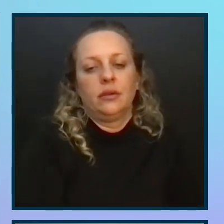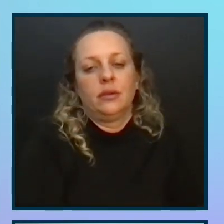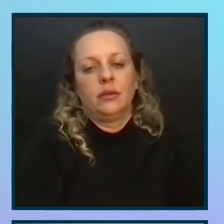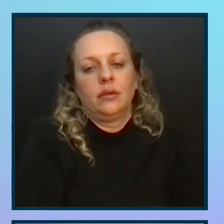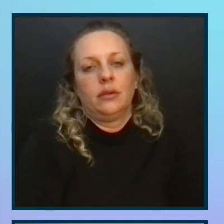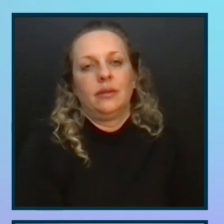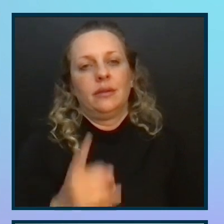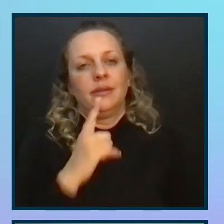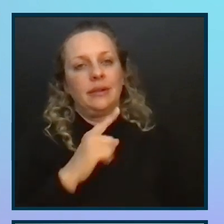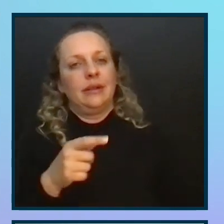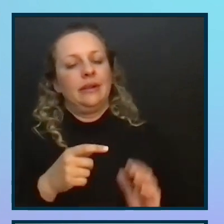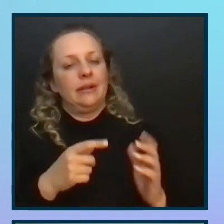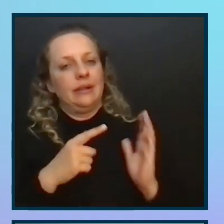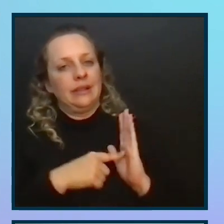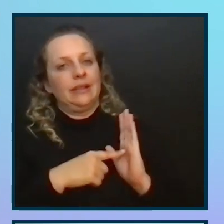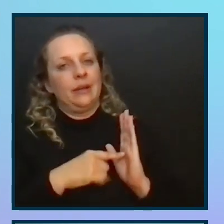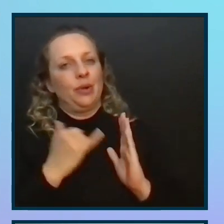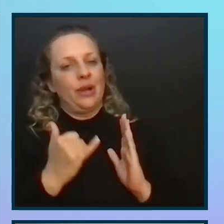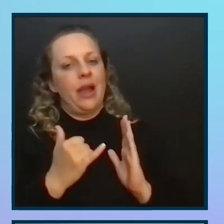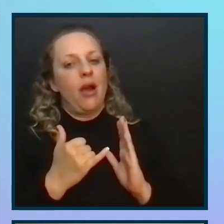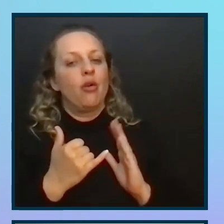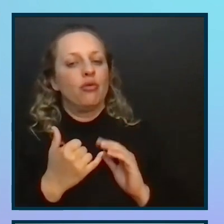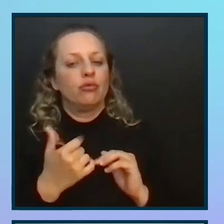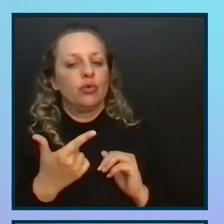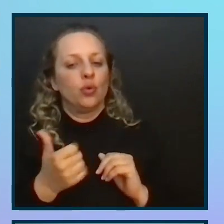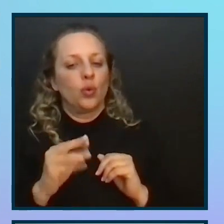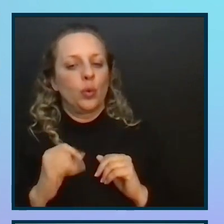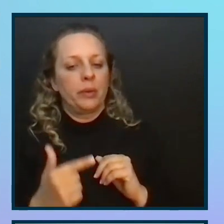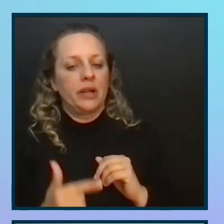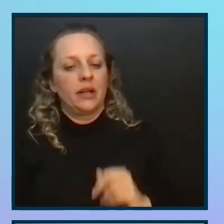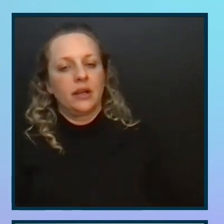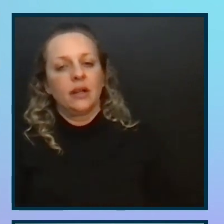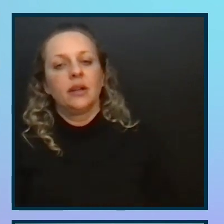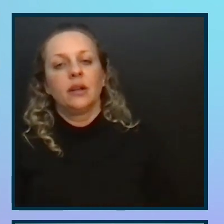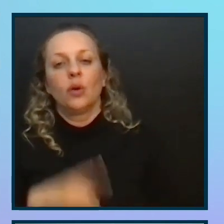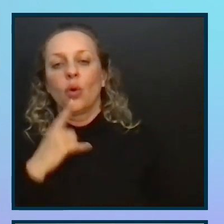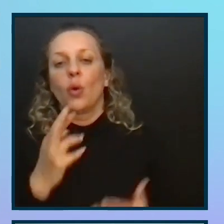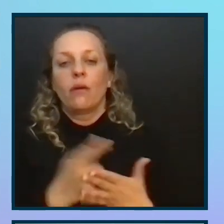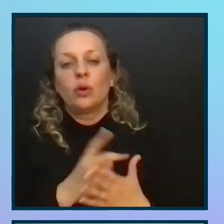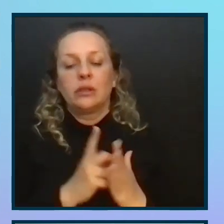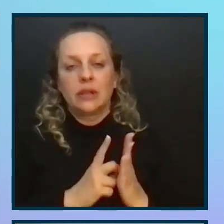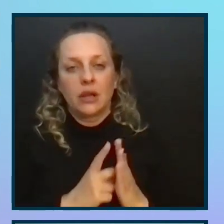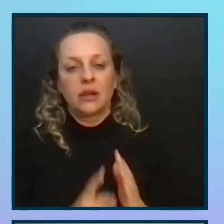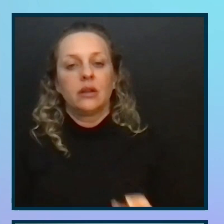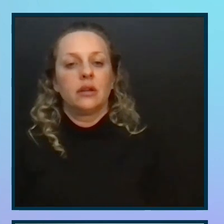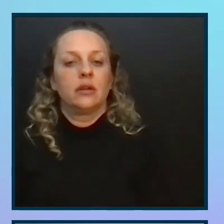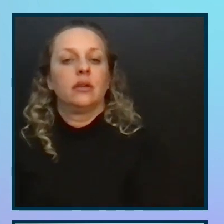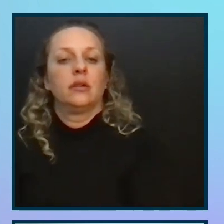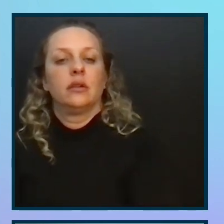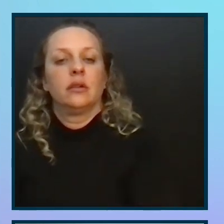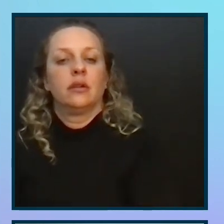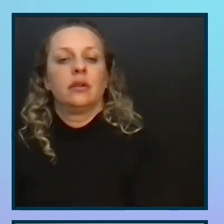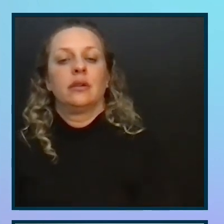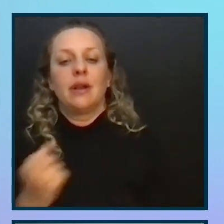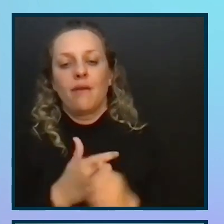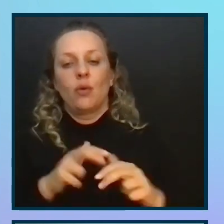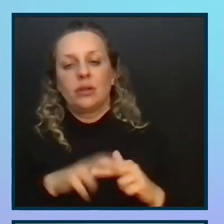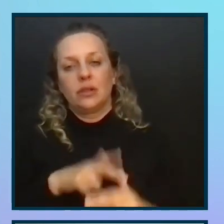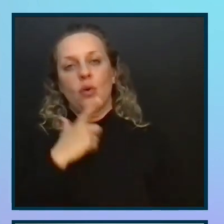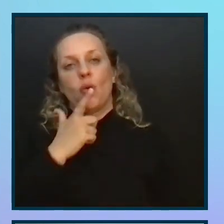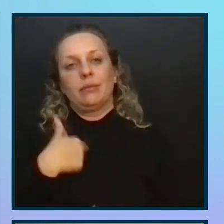is pertaining to grooming. So we've already reviewed the designs. I didn't want to make everyone sit and watch me